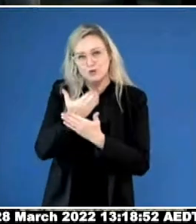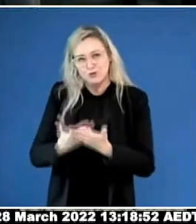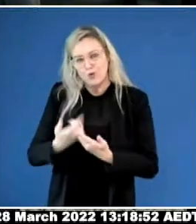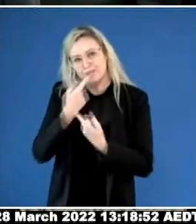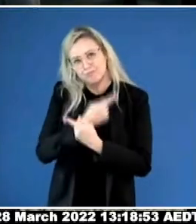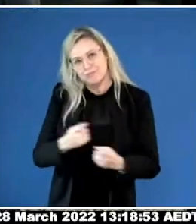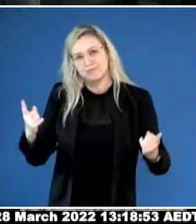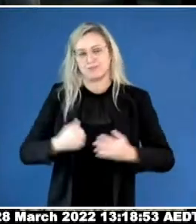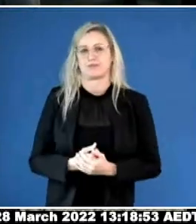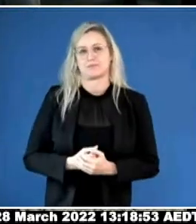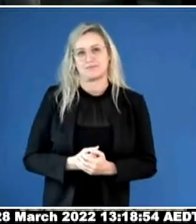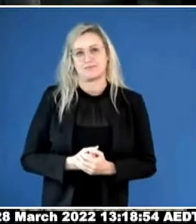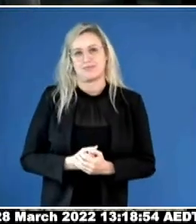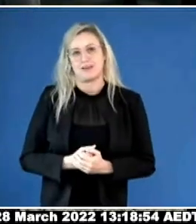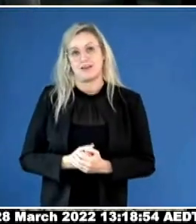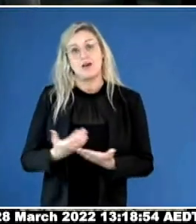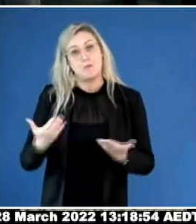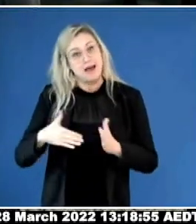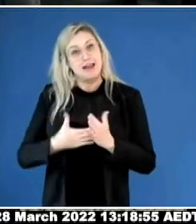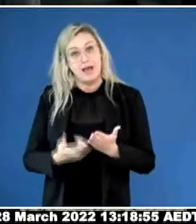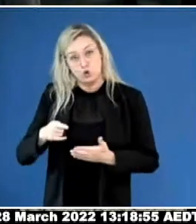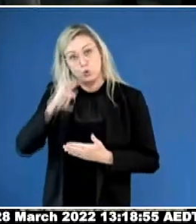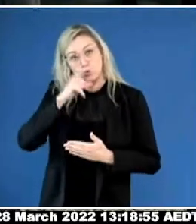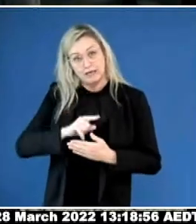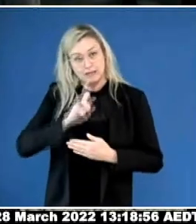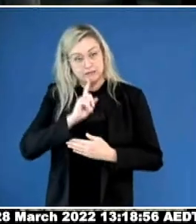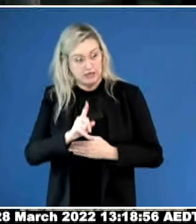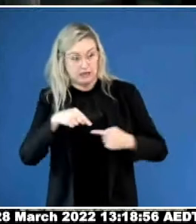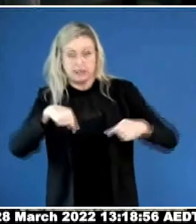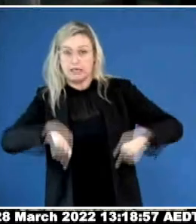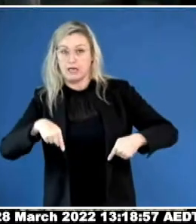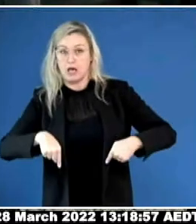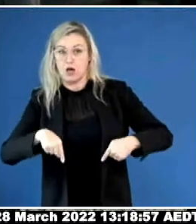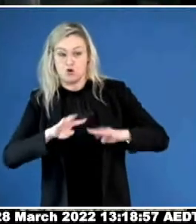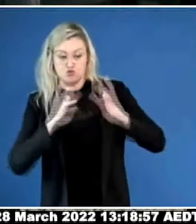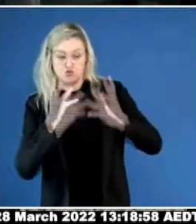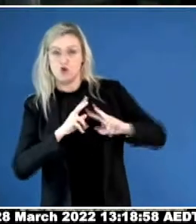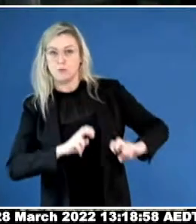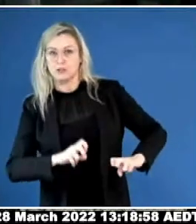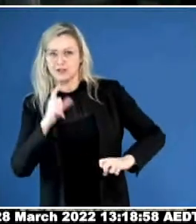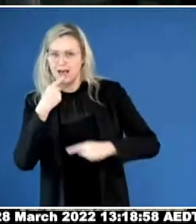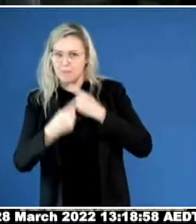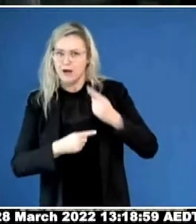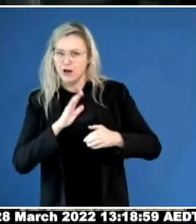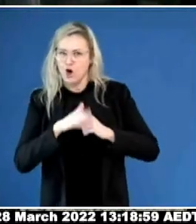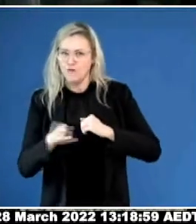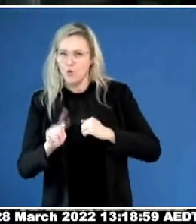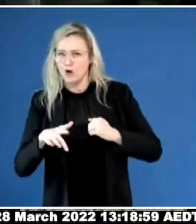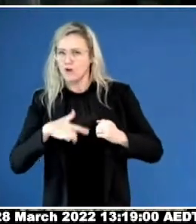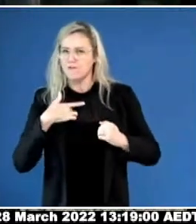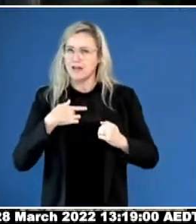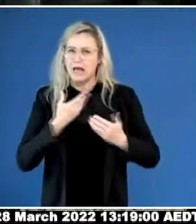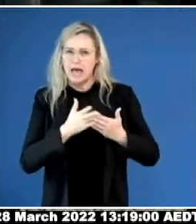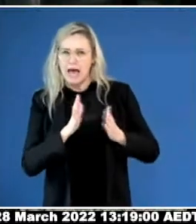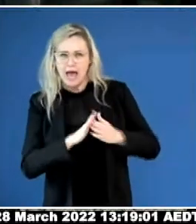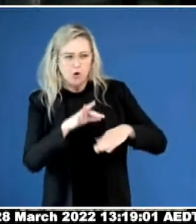Royal Commission what needs to change. And I know you've got many views about what needs to change, and you've touched on it in a very